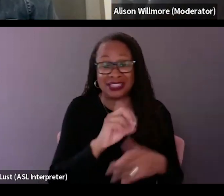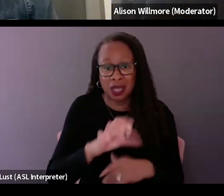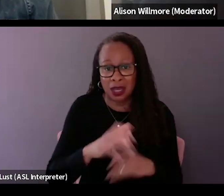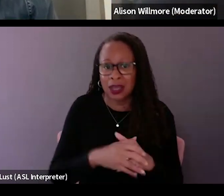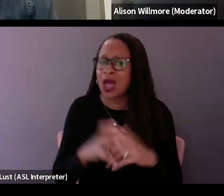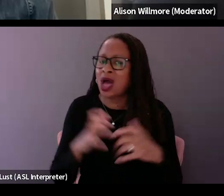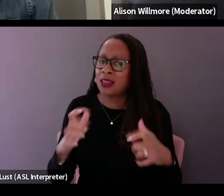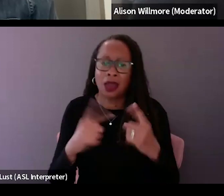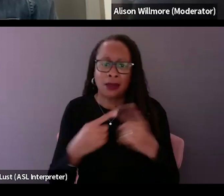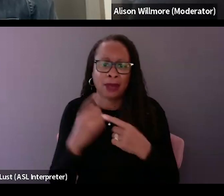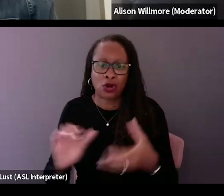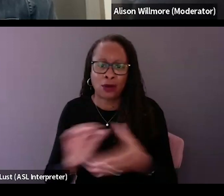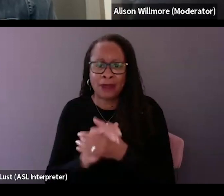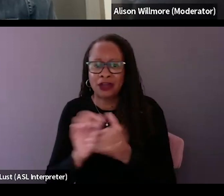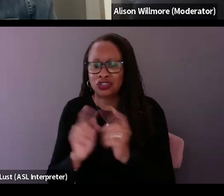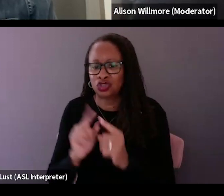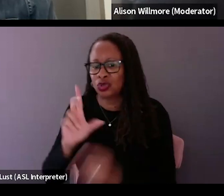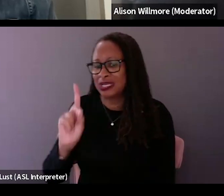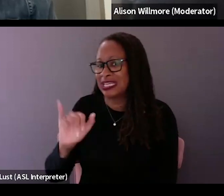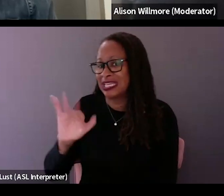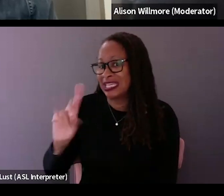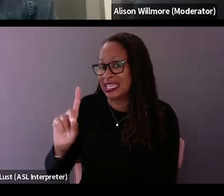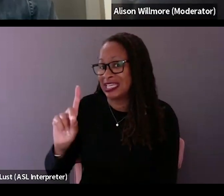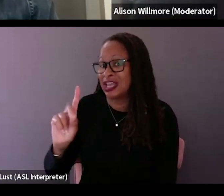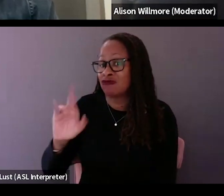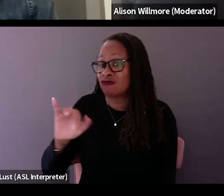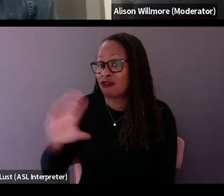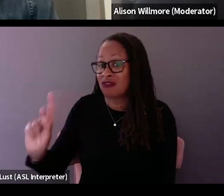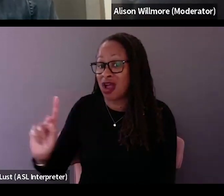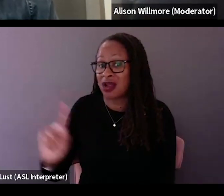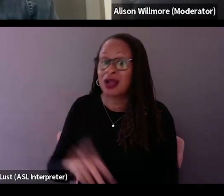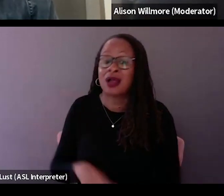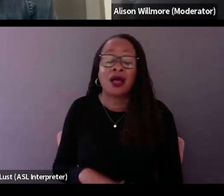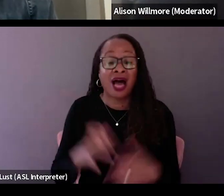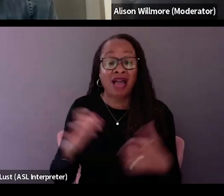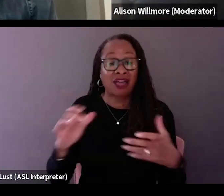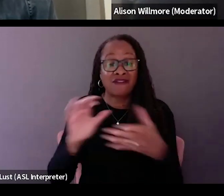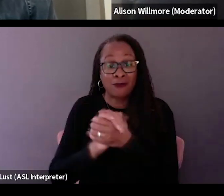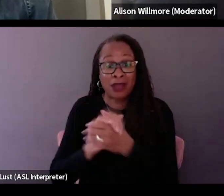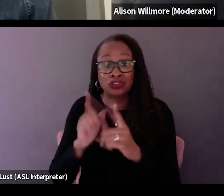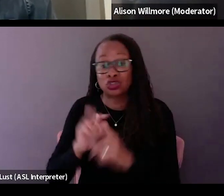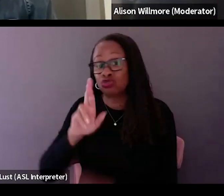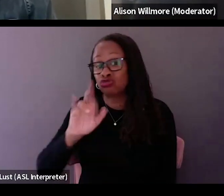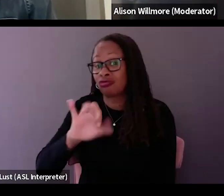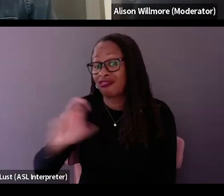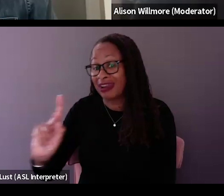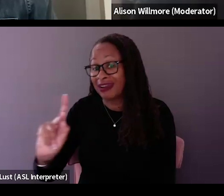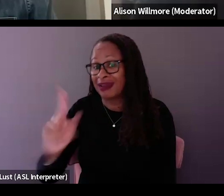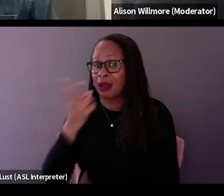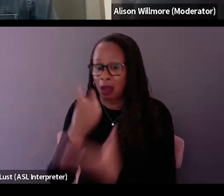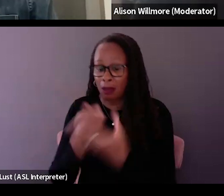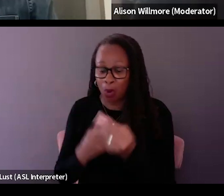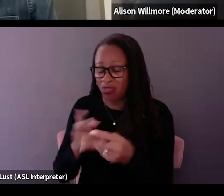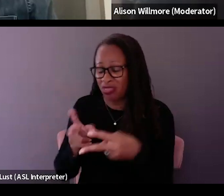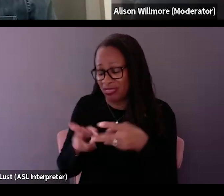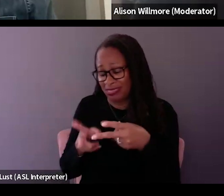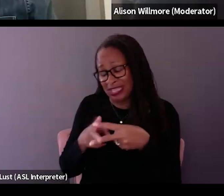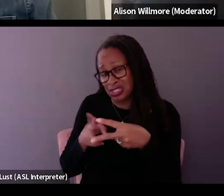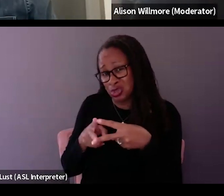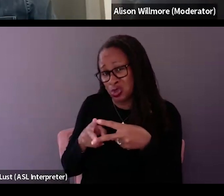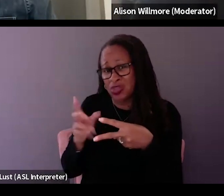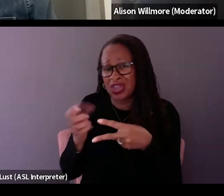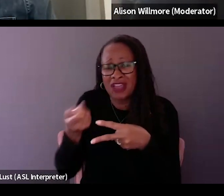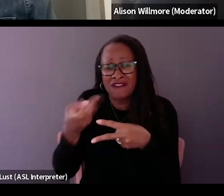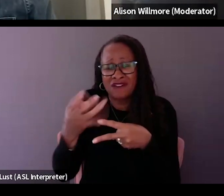marriage to Rick. I mean, both those men are just like a nugget. There are a couple lines in our film. We had a